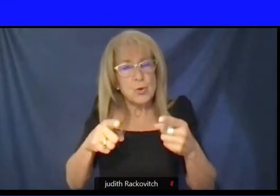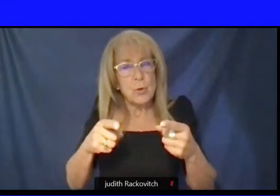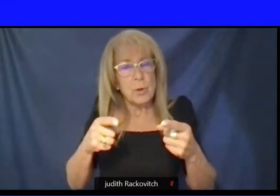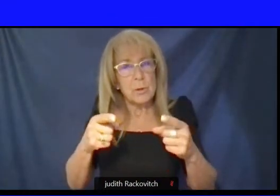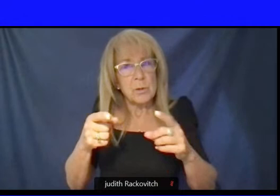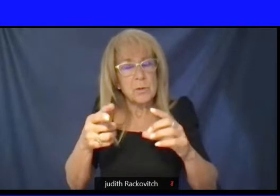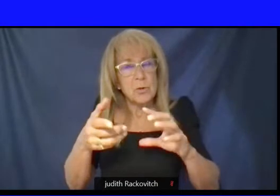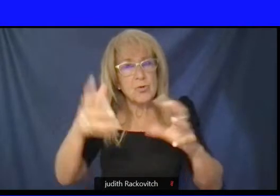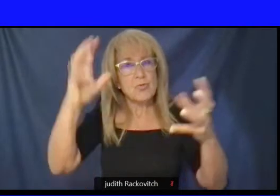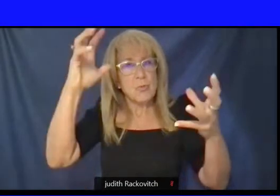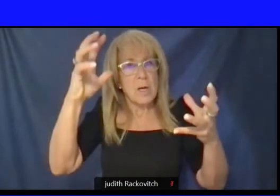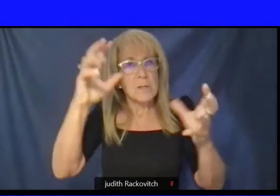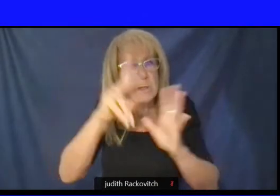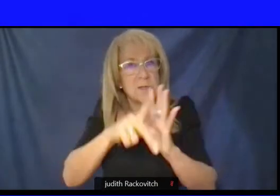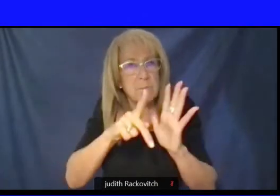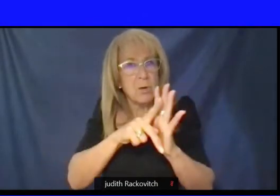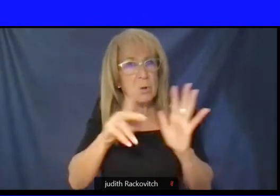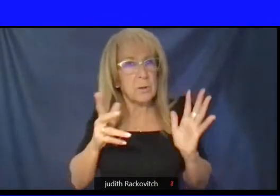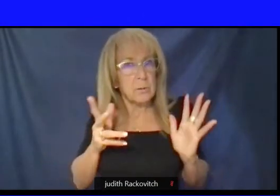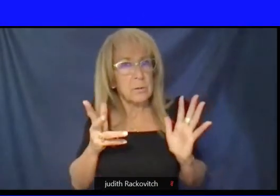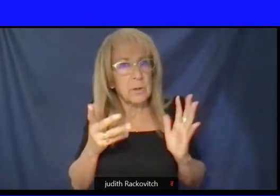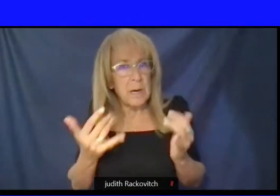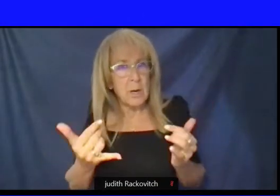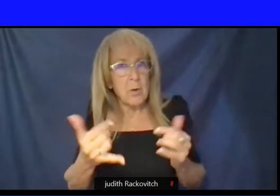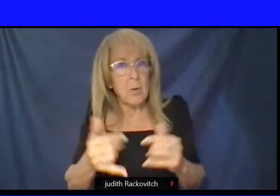The young people can go,